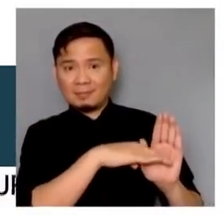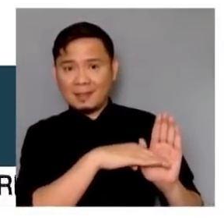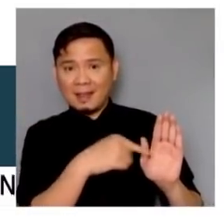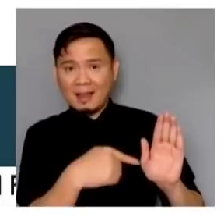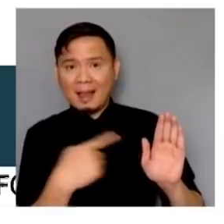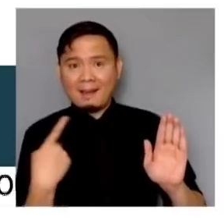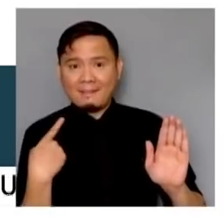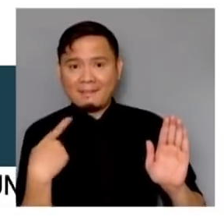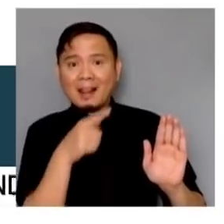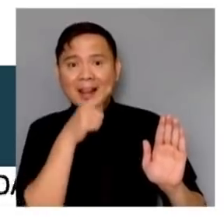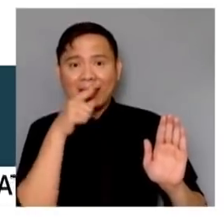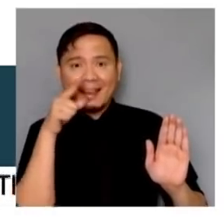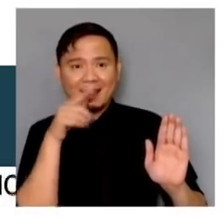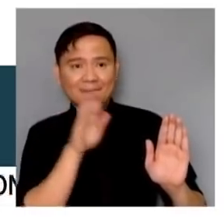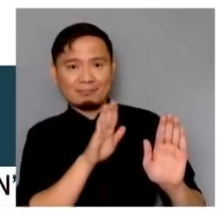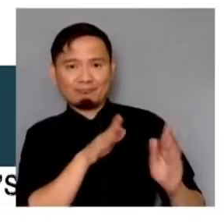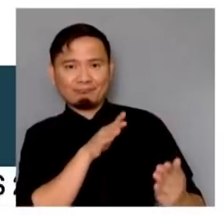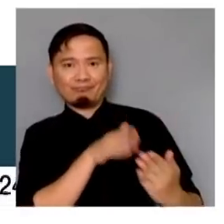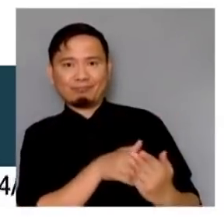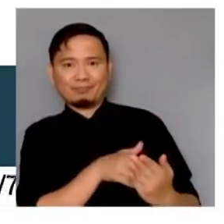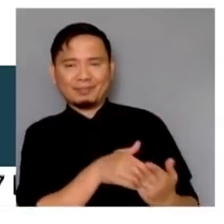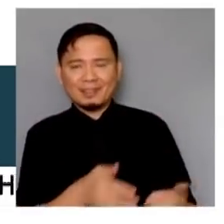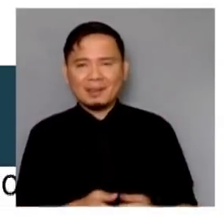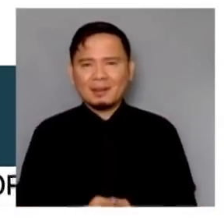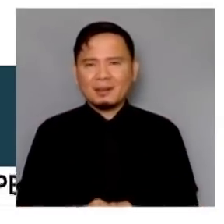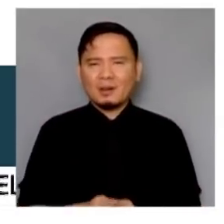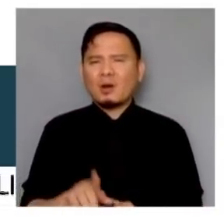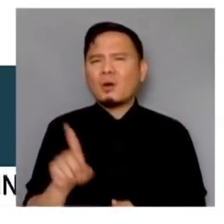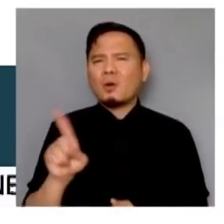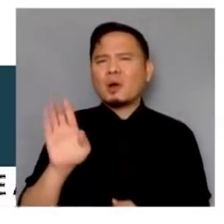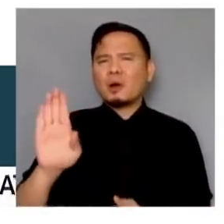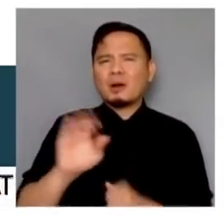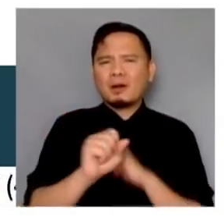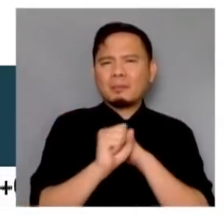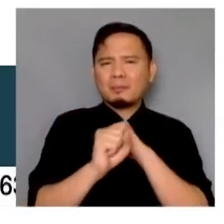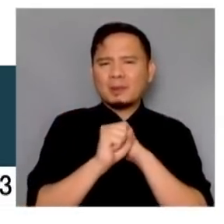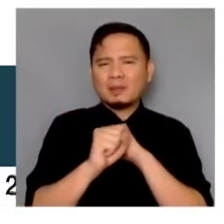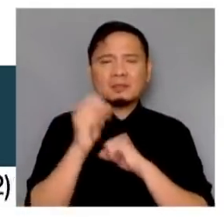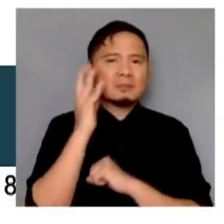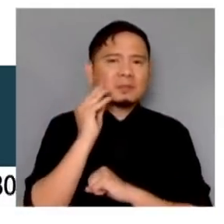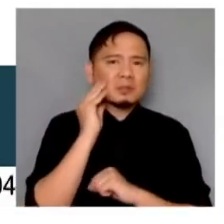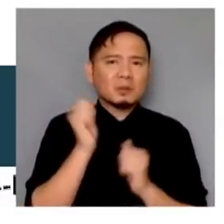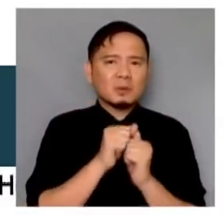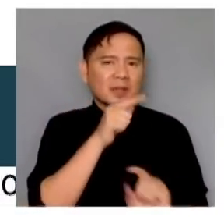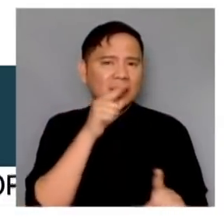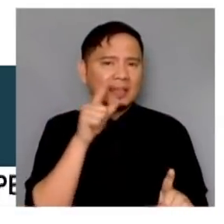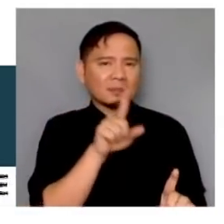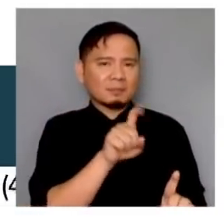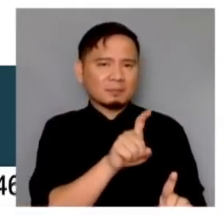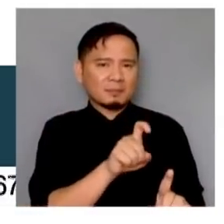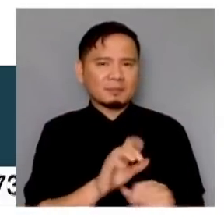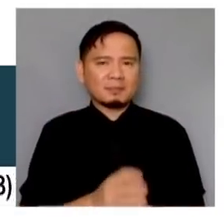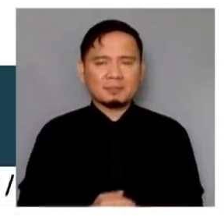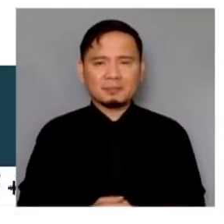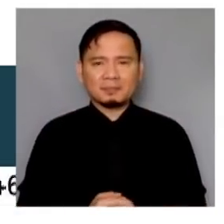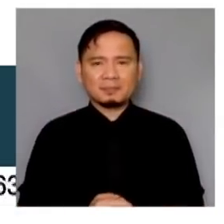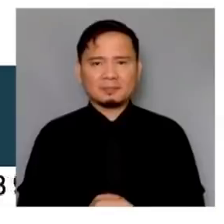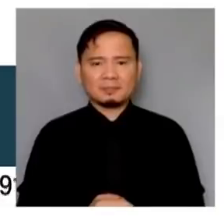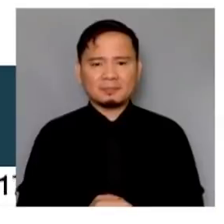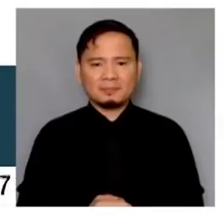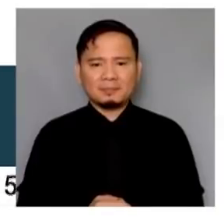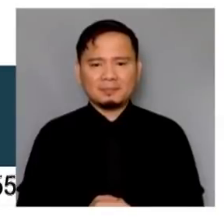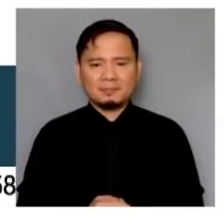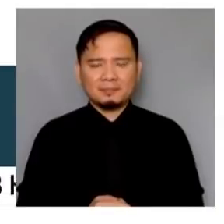tell me, Senator Pimentel, what is your campaign's experience with the Vice President's campaign?